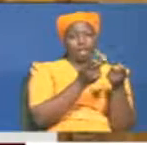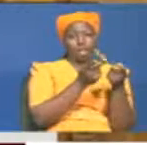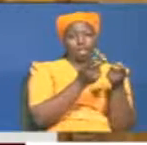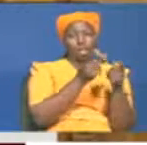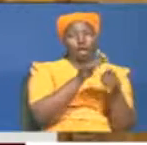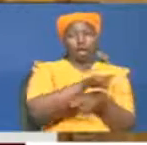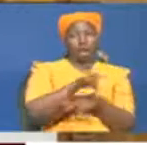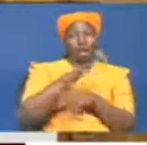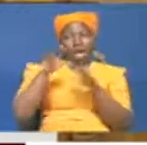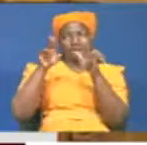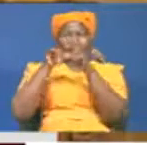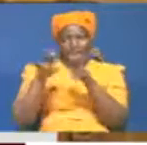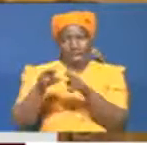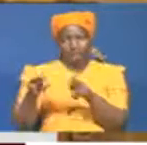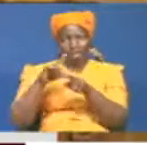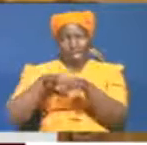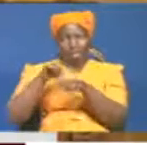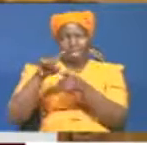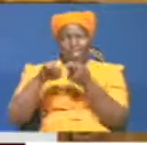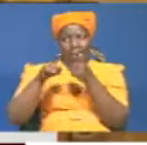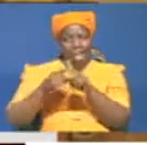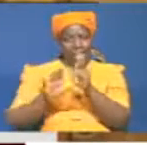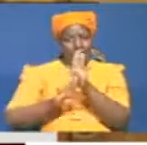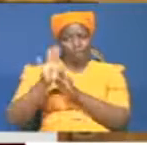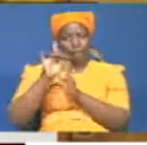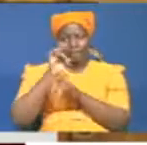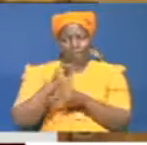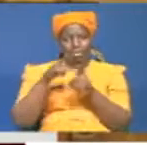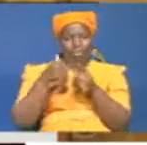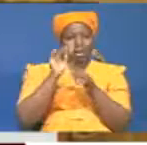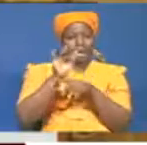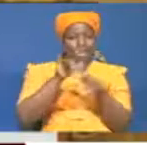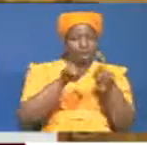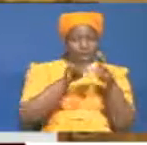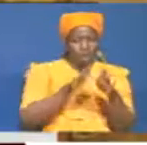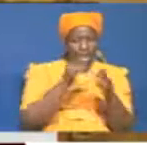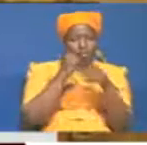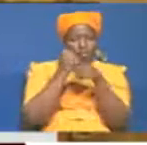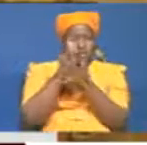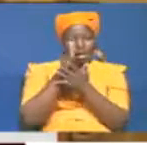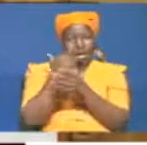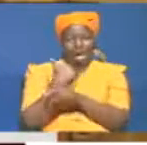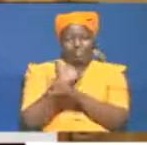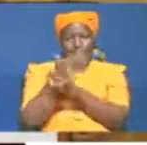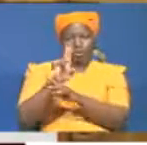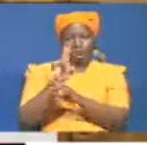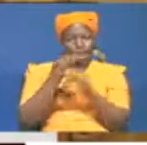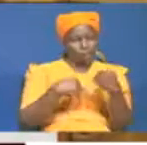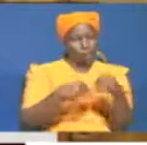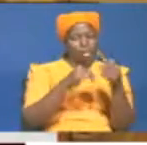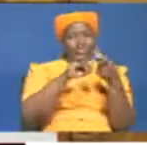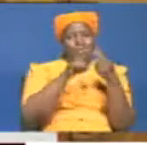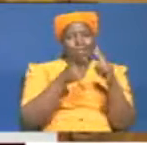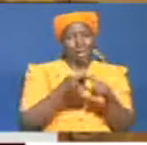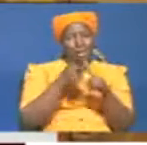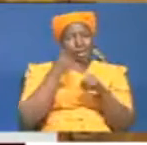these standards are developed, then we call upon the regulators to make sure that there is uptake, that there is implementation of the standards, so that